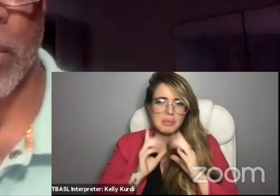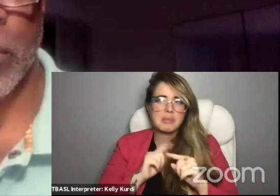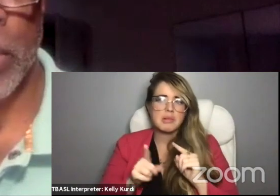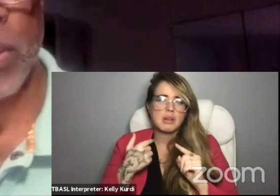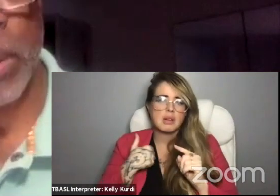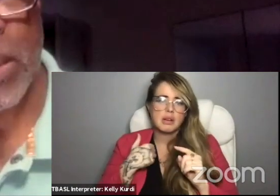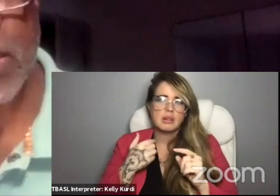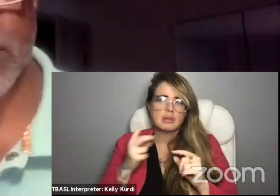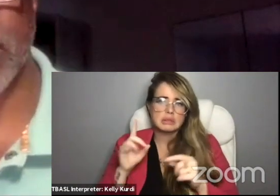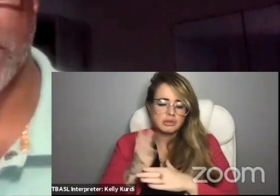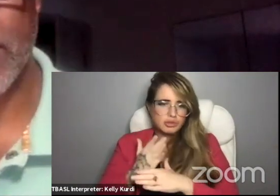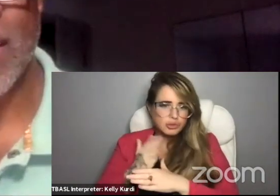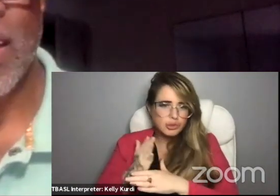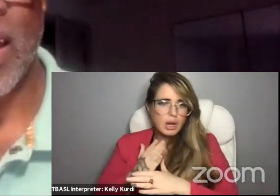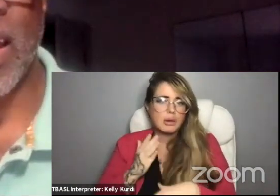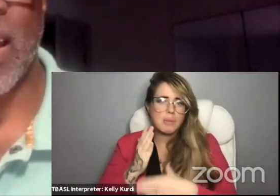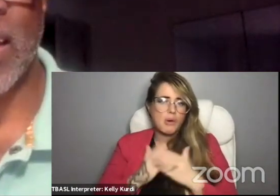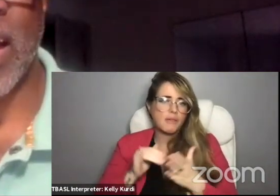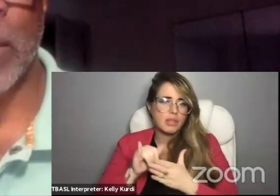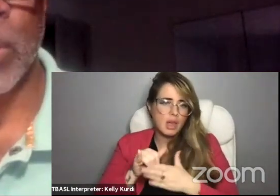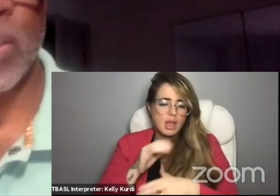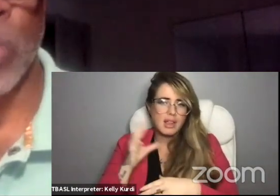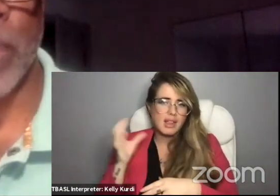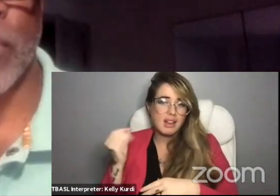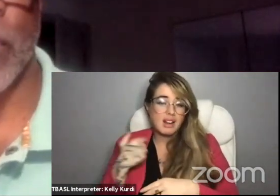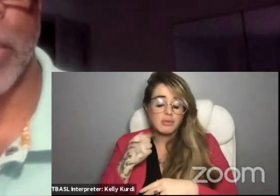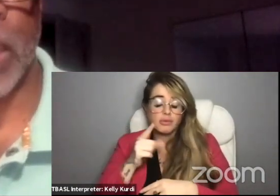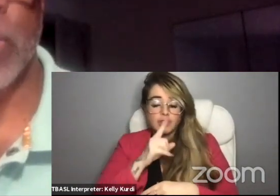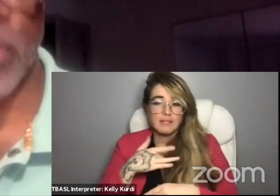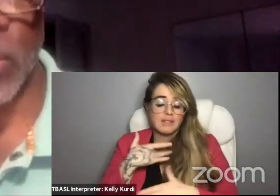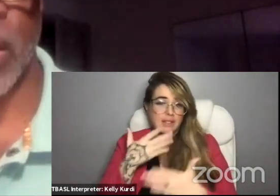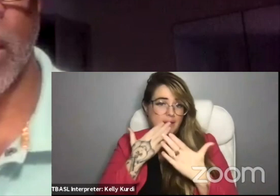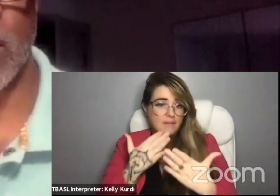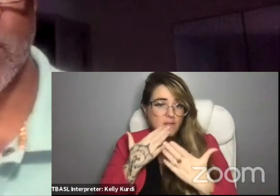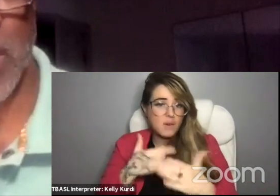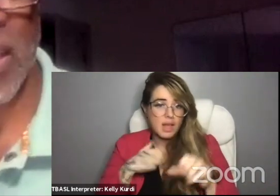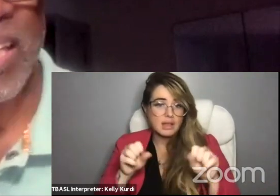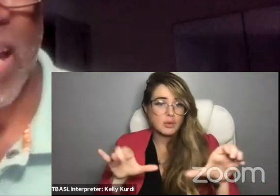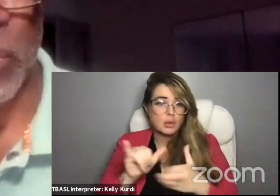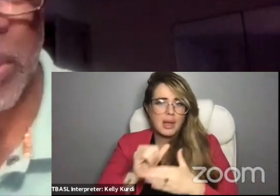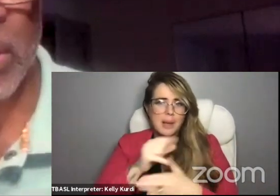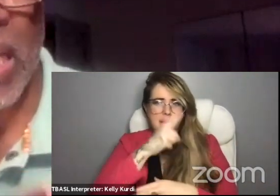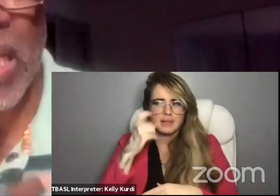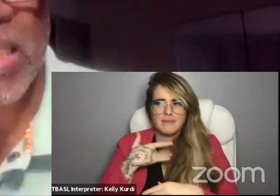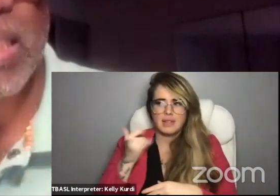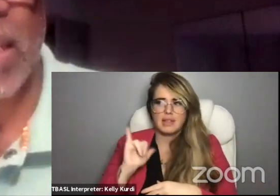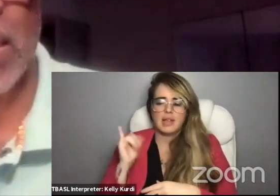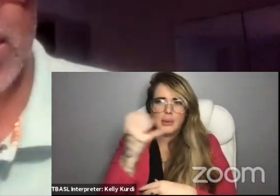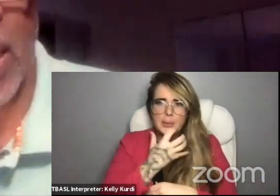share bits and pieces of it. And I am really grateful for being able to do that, because it was like,